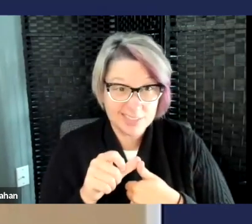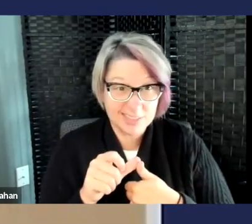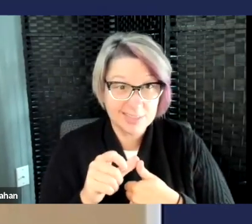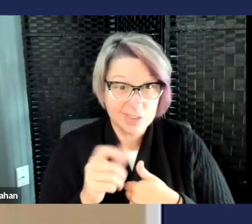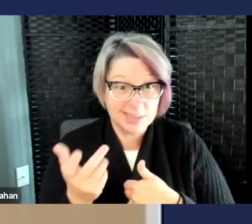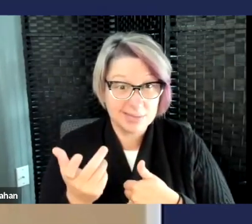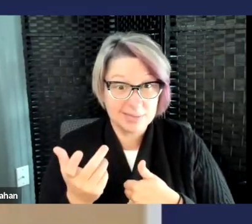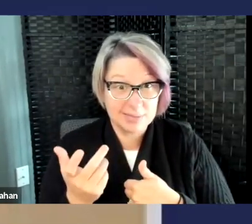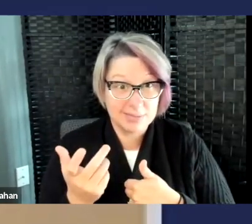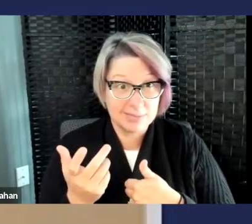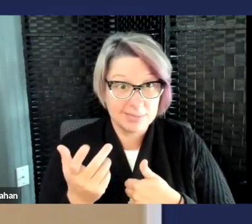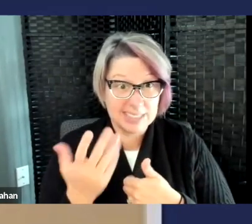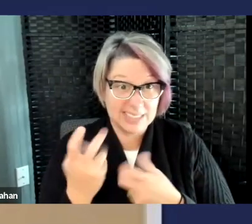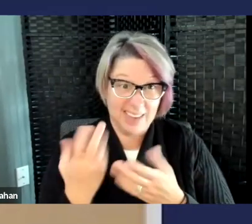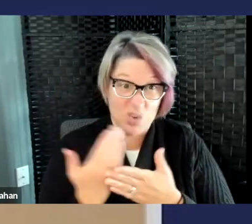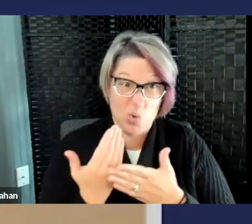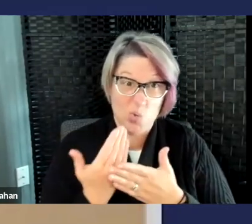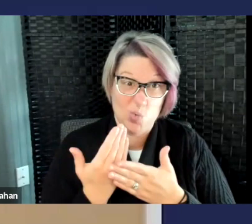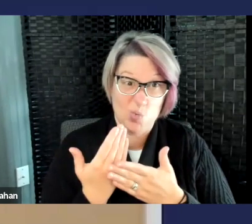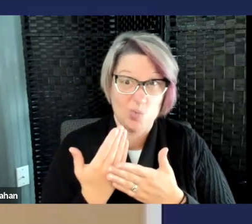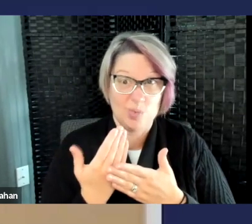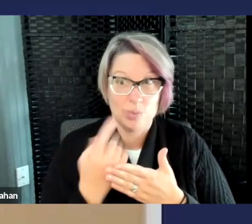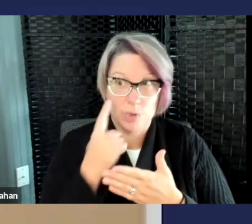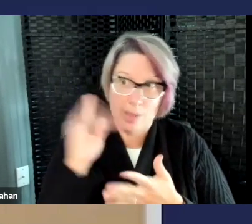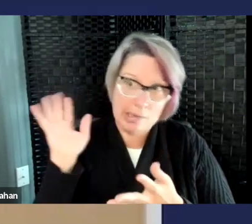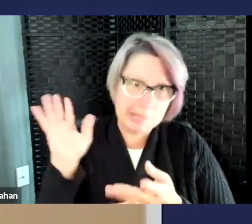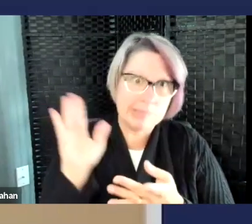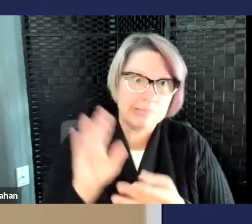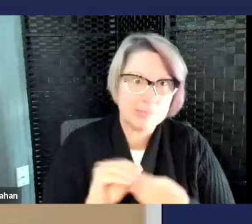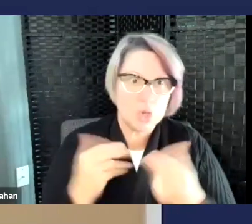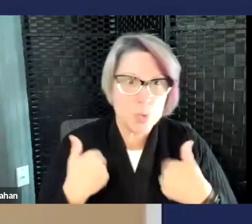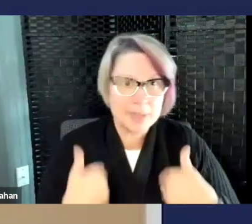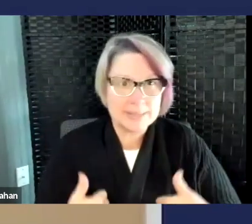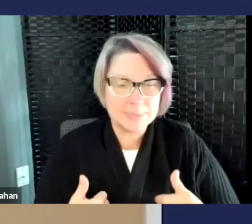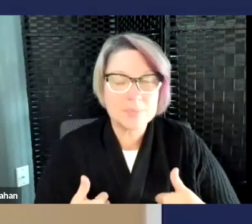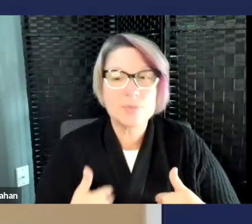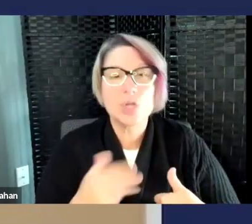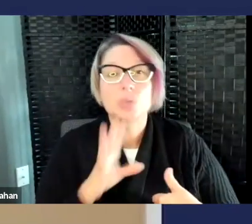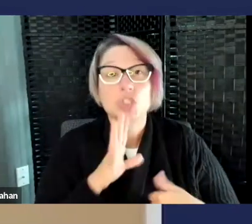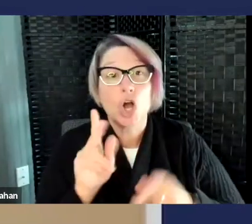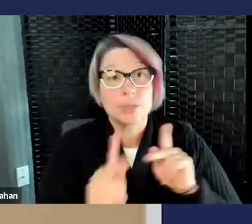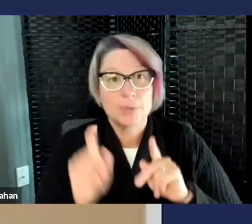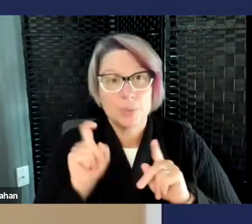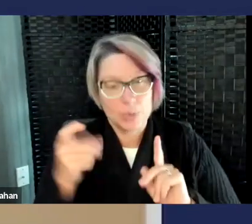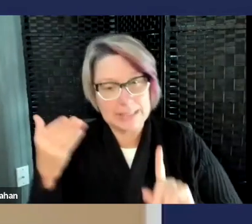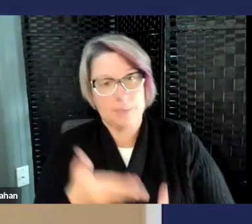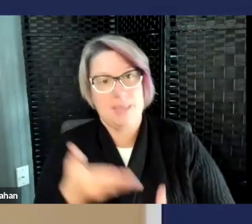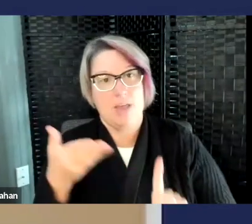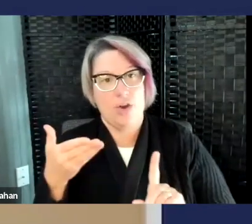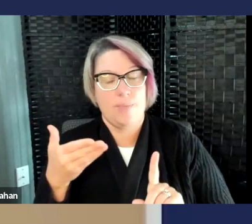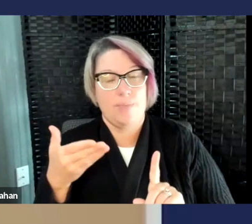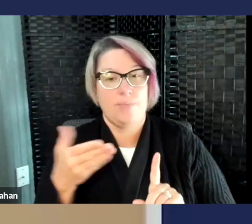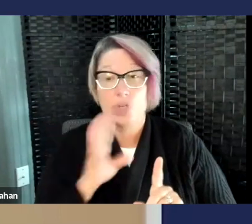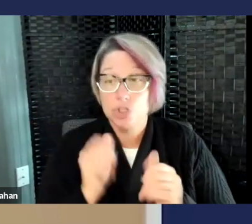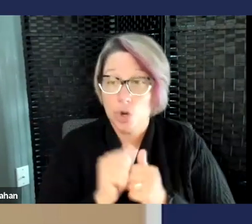When you think about all of humans. And so when we talk to people, we need them to be there. When you talk to your